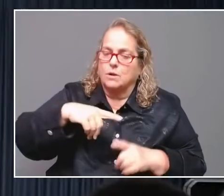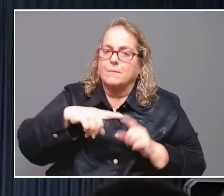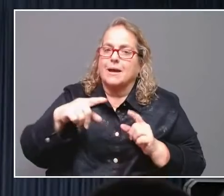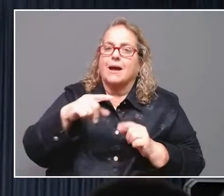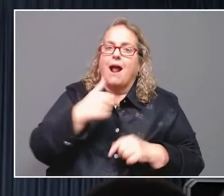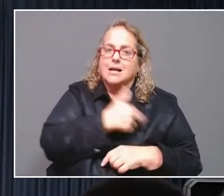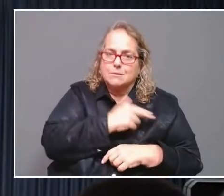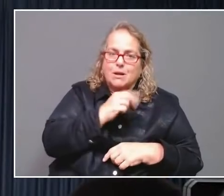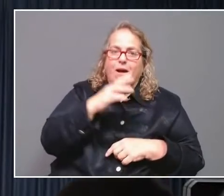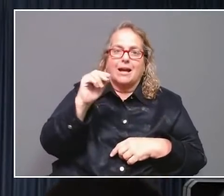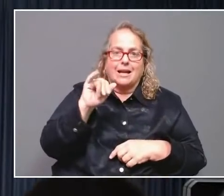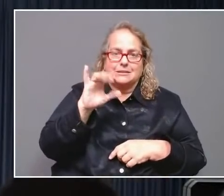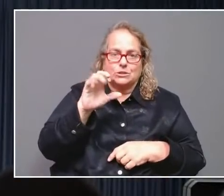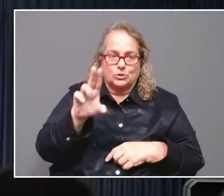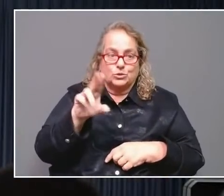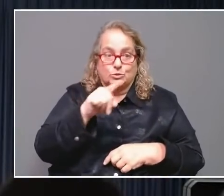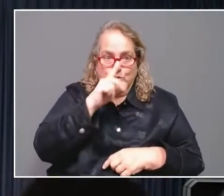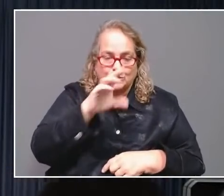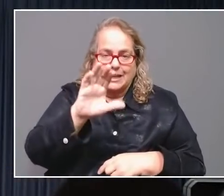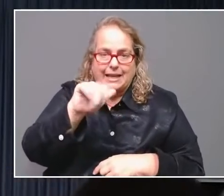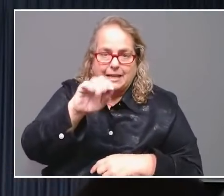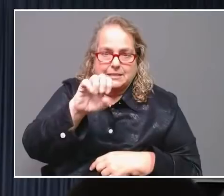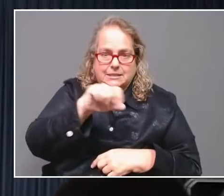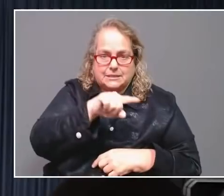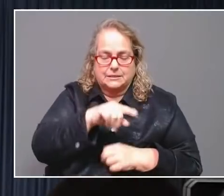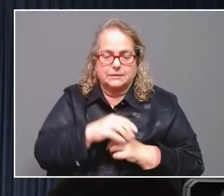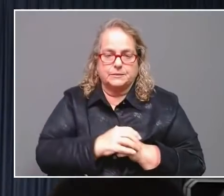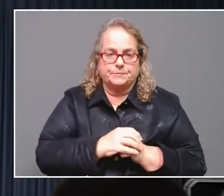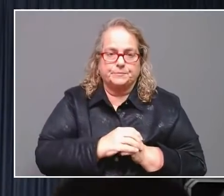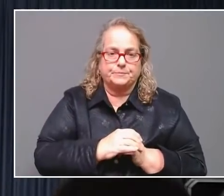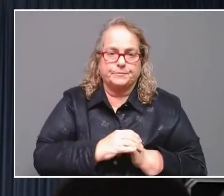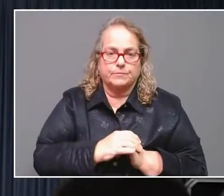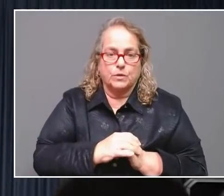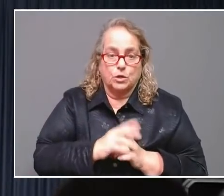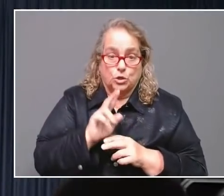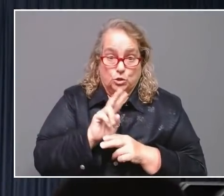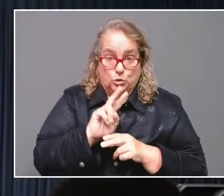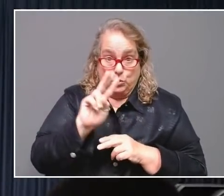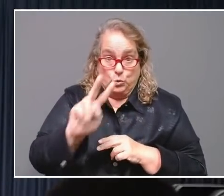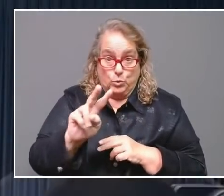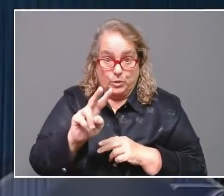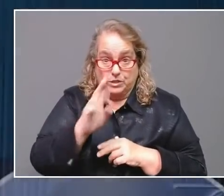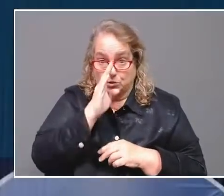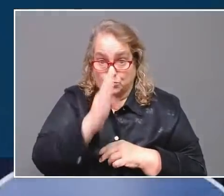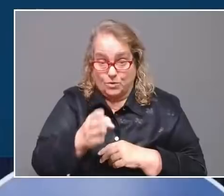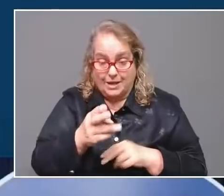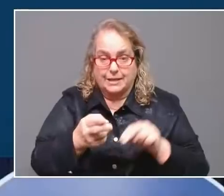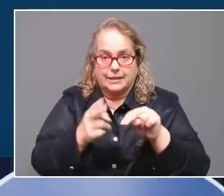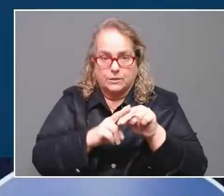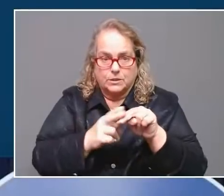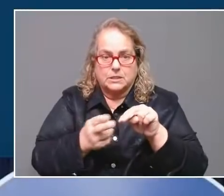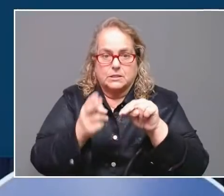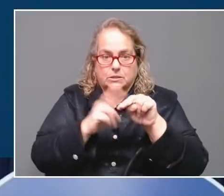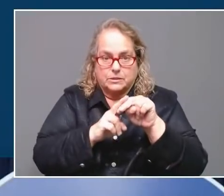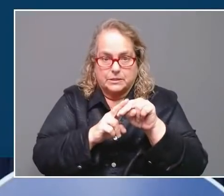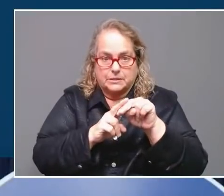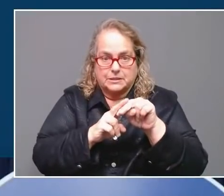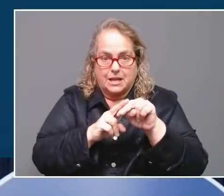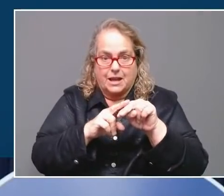of cases. So we had 2 weeks in a row of increases. And remember, that's